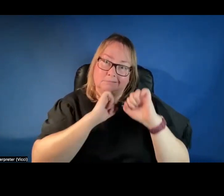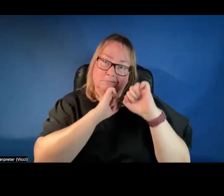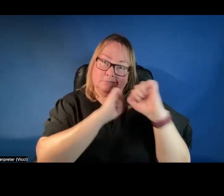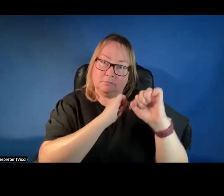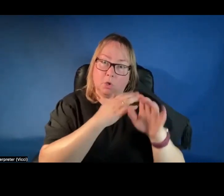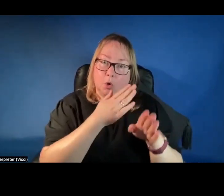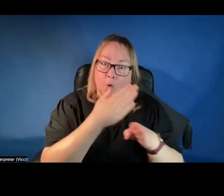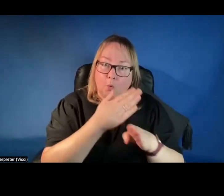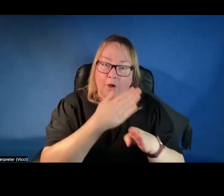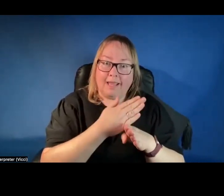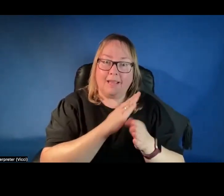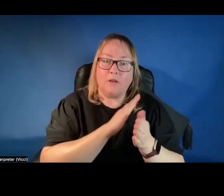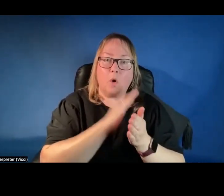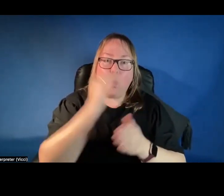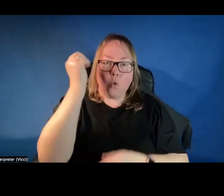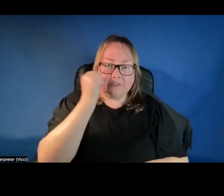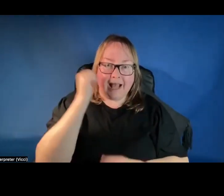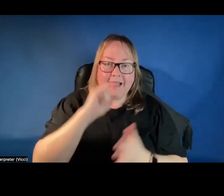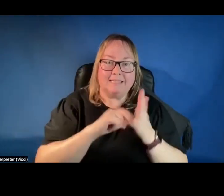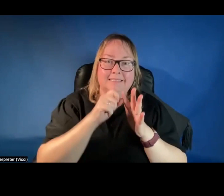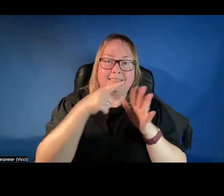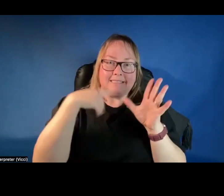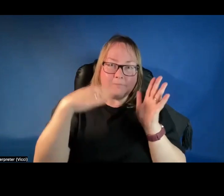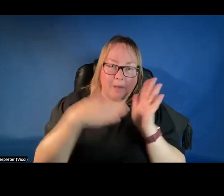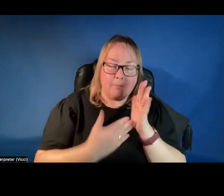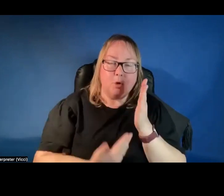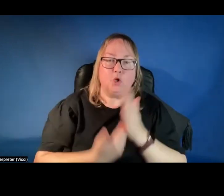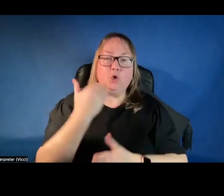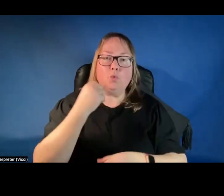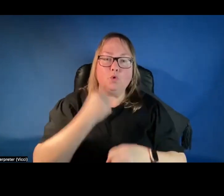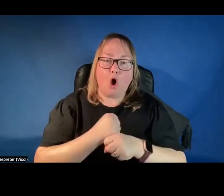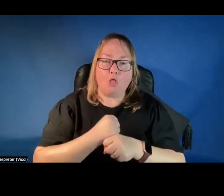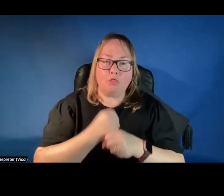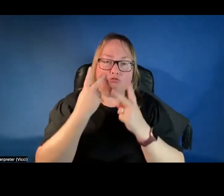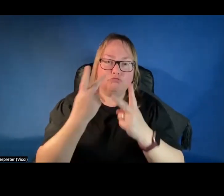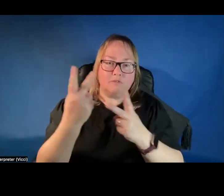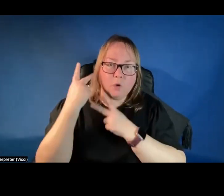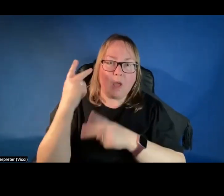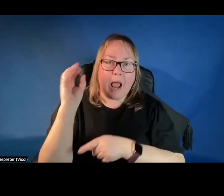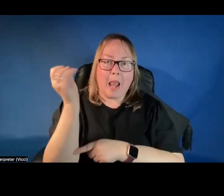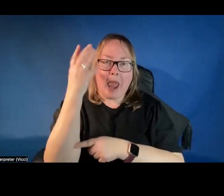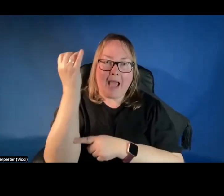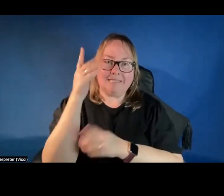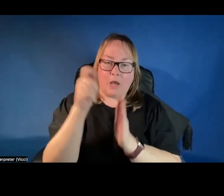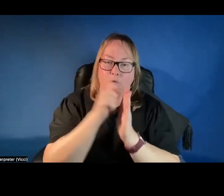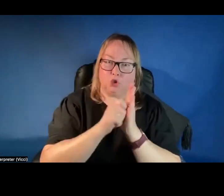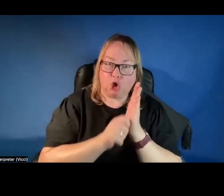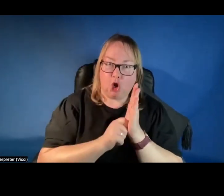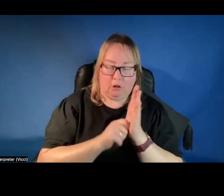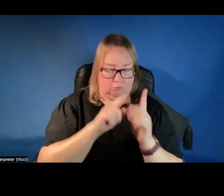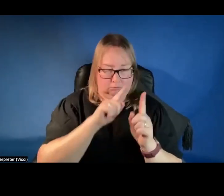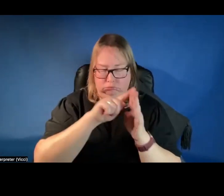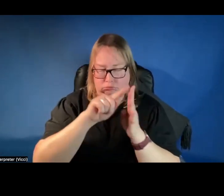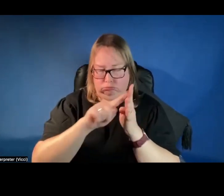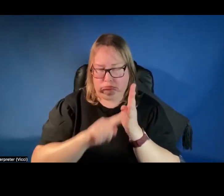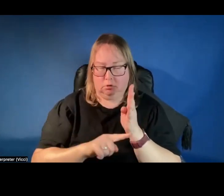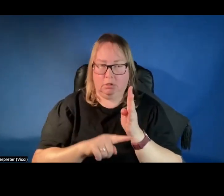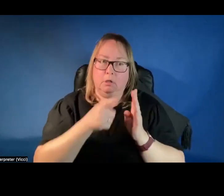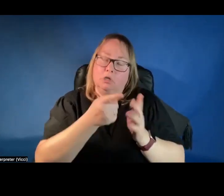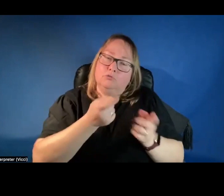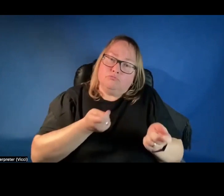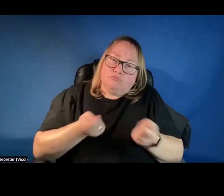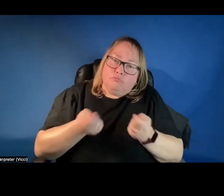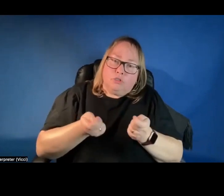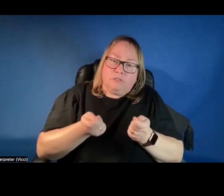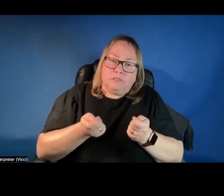Hotel, Spam, New Gothic Review, and Lighthouse Journal, amongst others. Char runs the Remote Body,